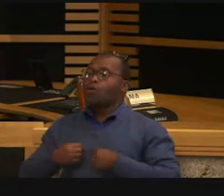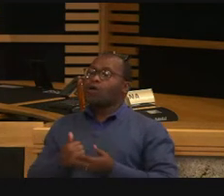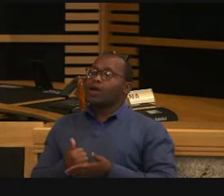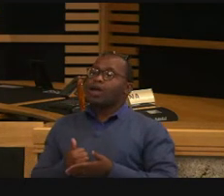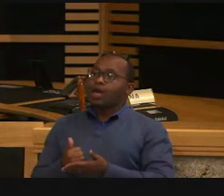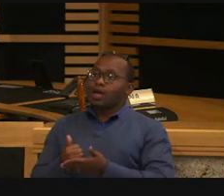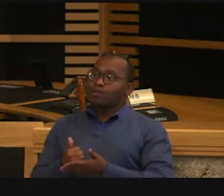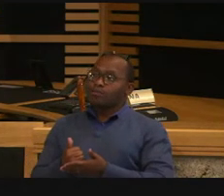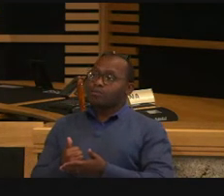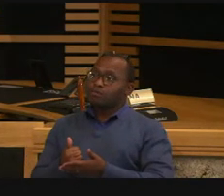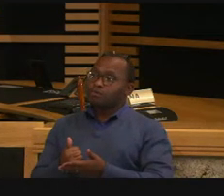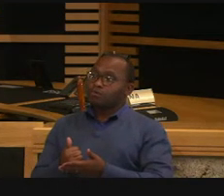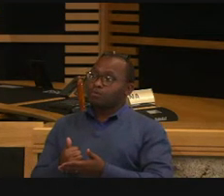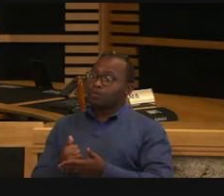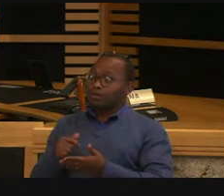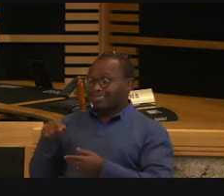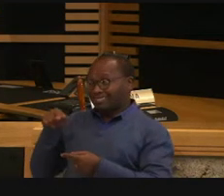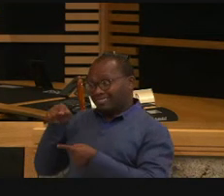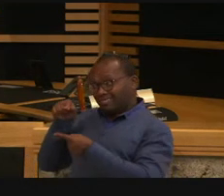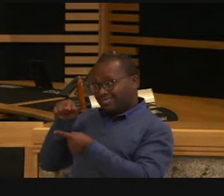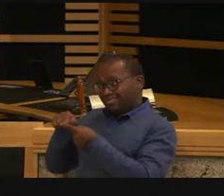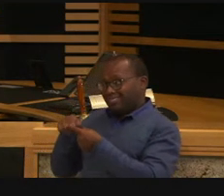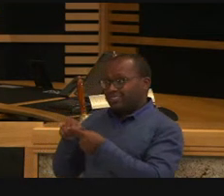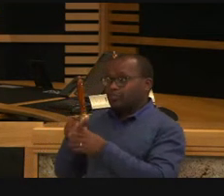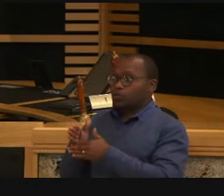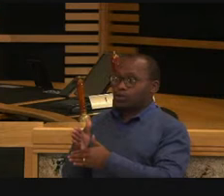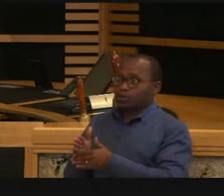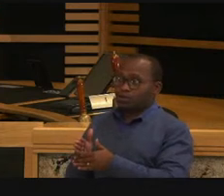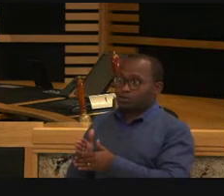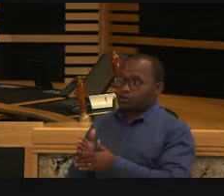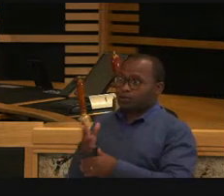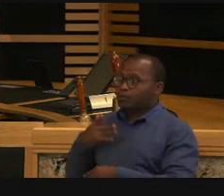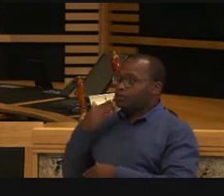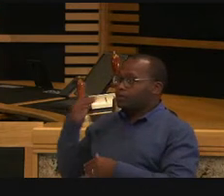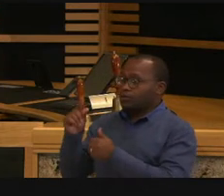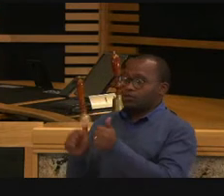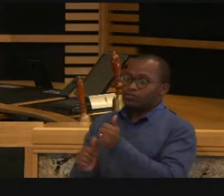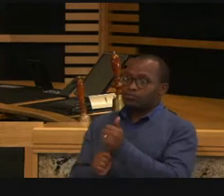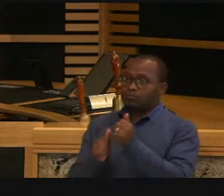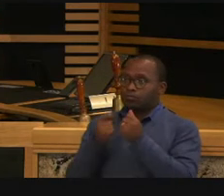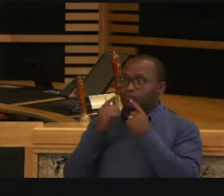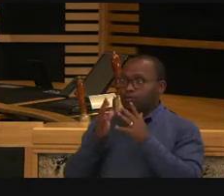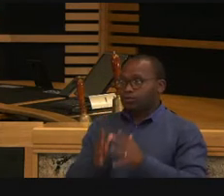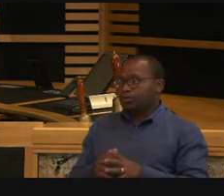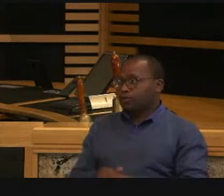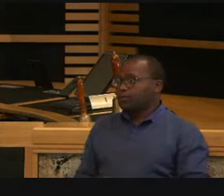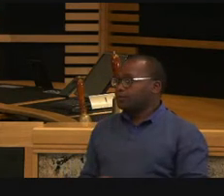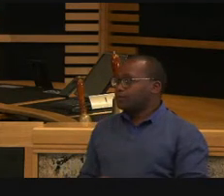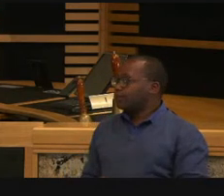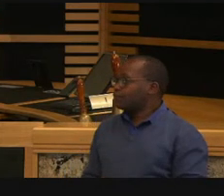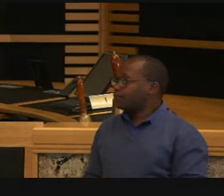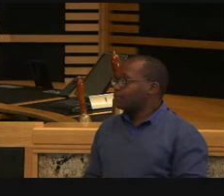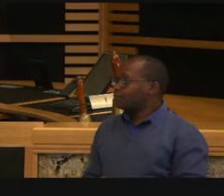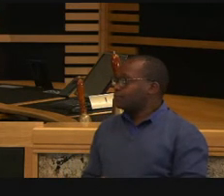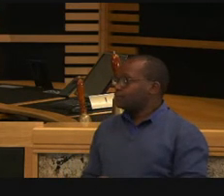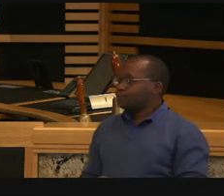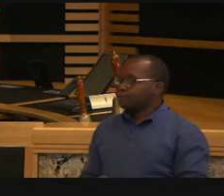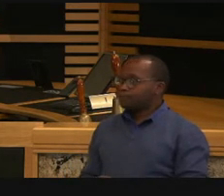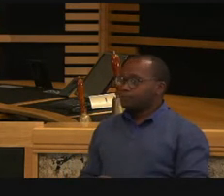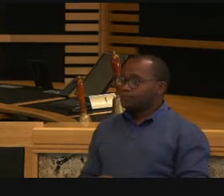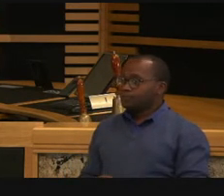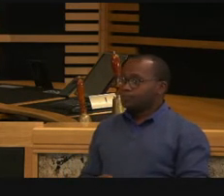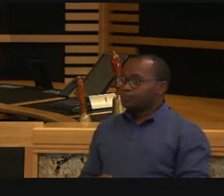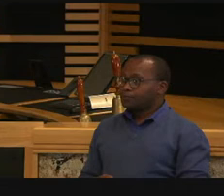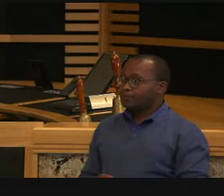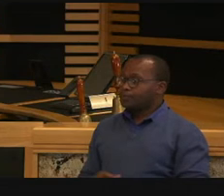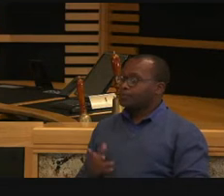are assigned in the function. Thanks, Honorable Deputy Speaker. Thank you very much, Honorable MEC. Honorable Acting Premier,